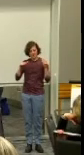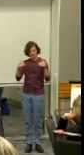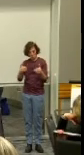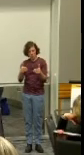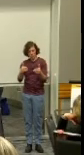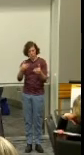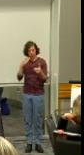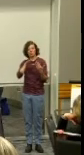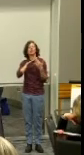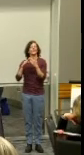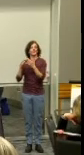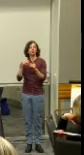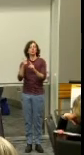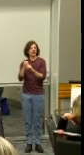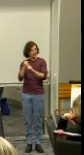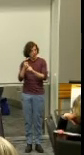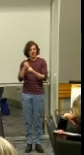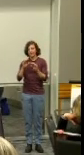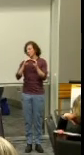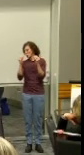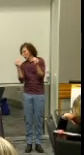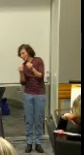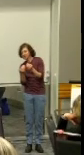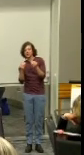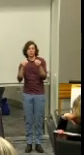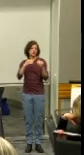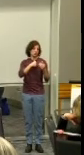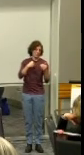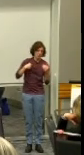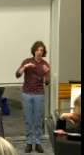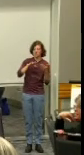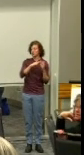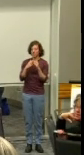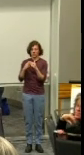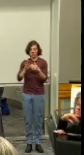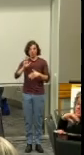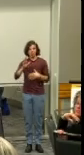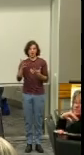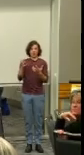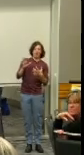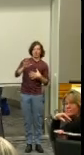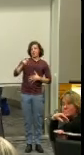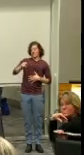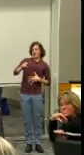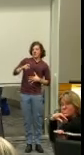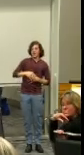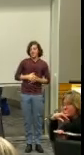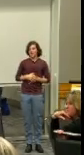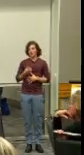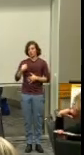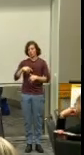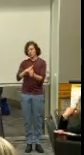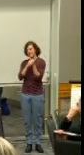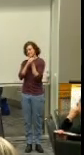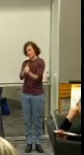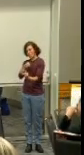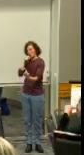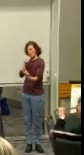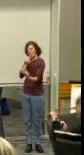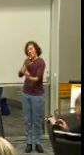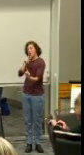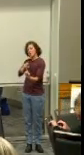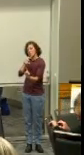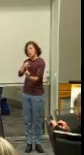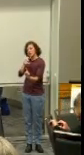the community organisations and the community members. That's what their need is. So we work to the community members' need rather than what